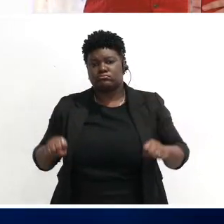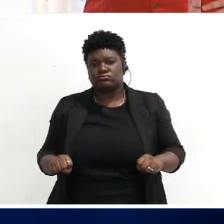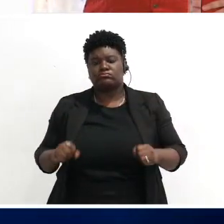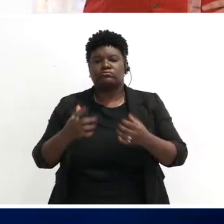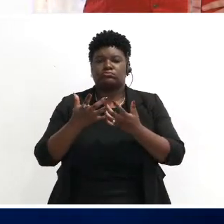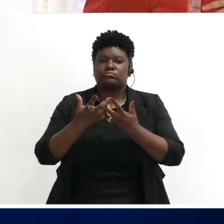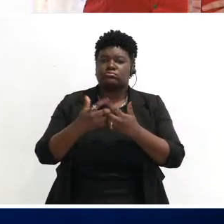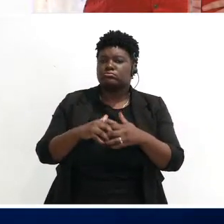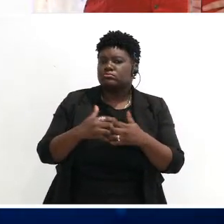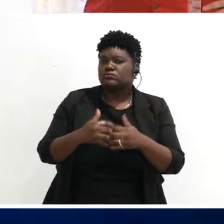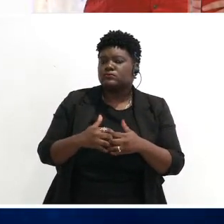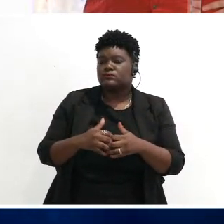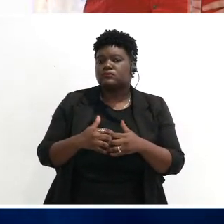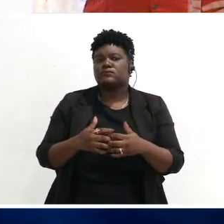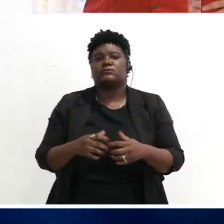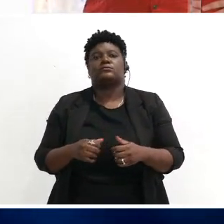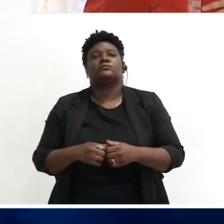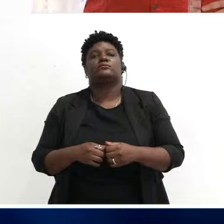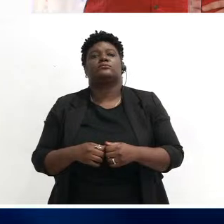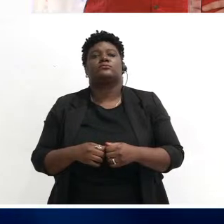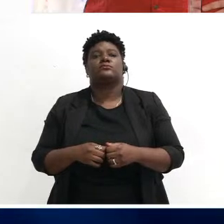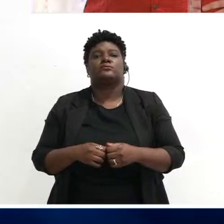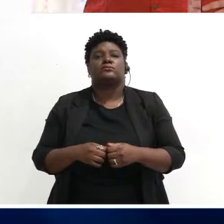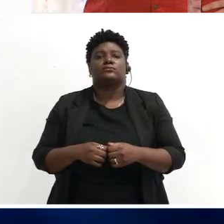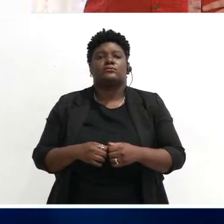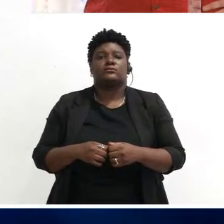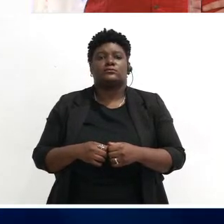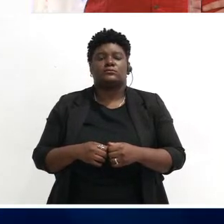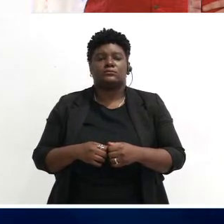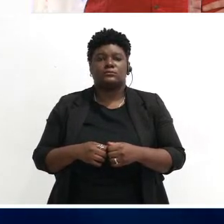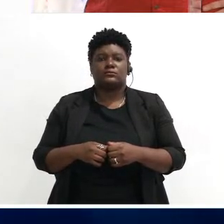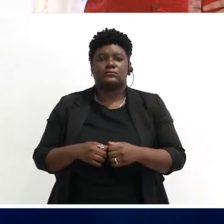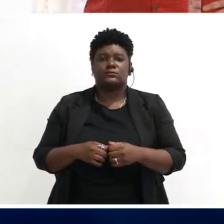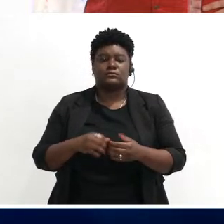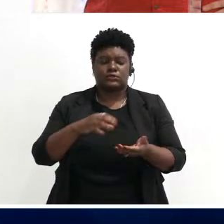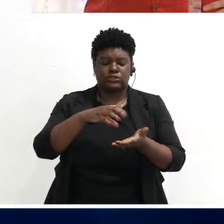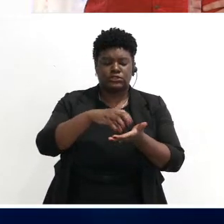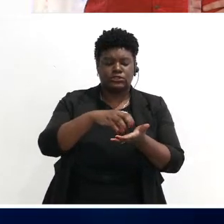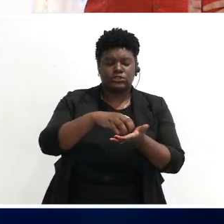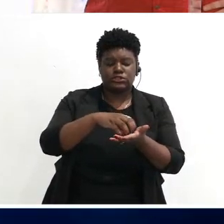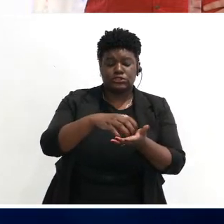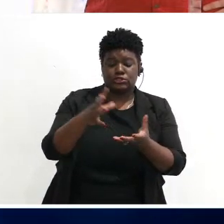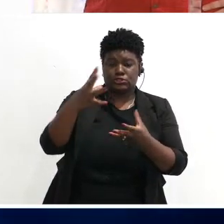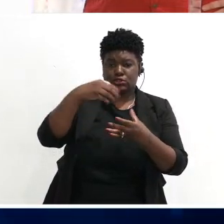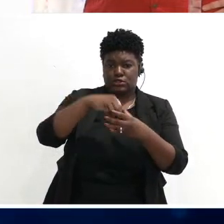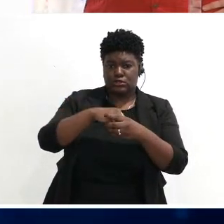things that move inside the chip and are used to sense